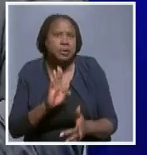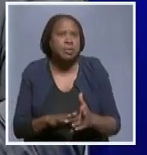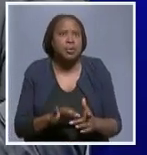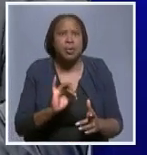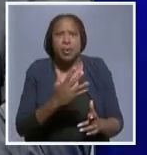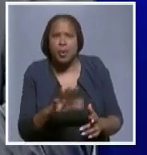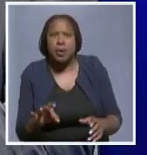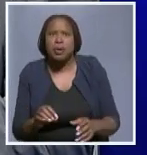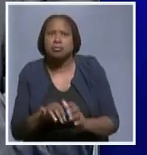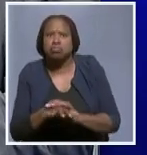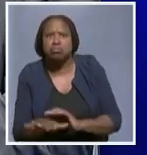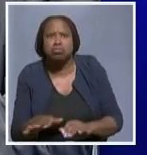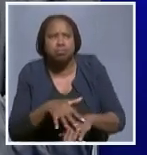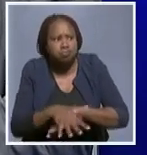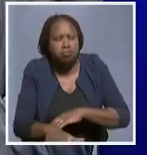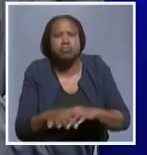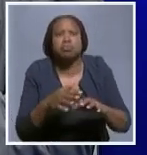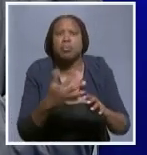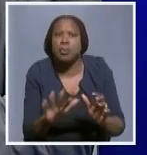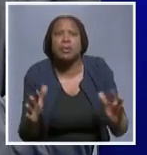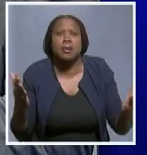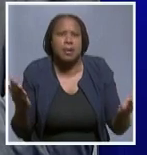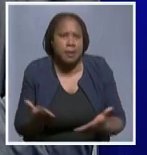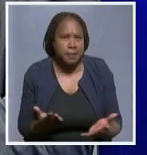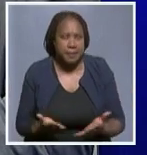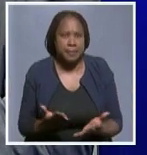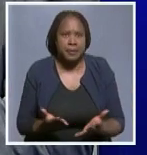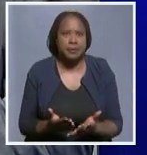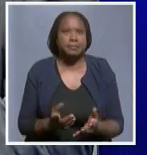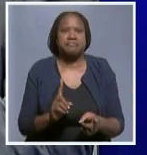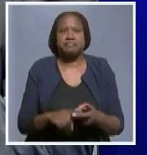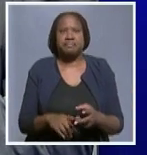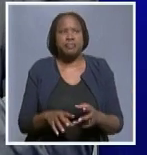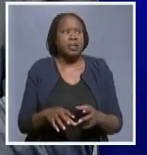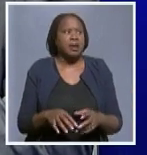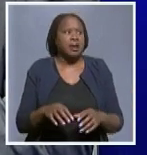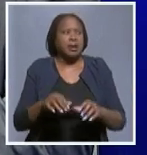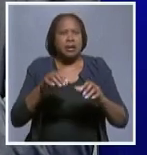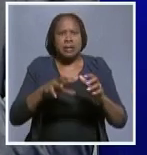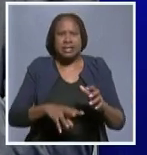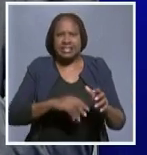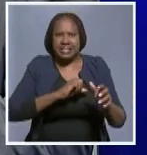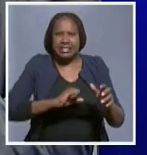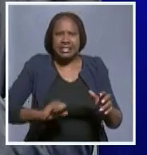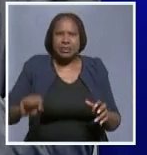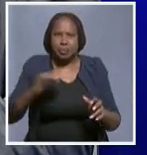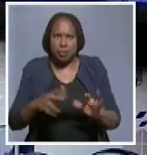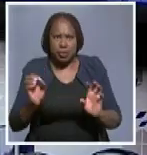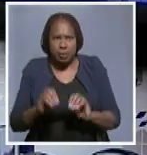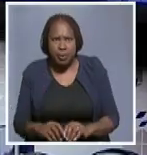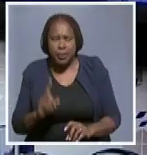water leakages for water wastages and so on from these images. The drought, you'll also be able to monitor the